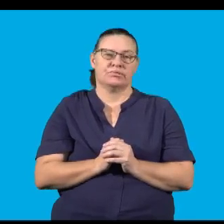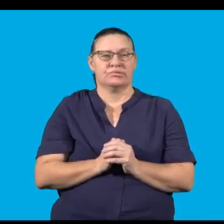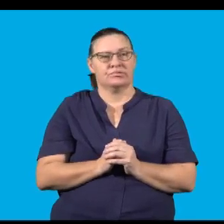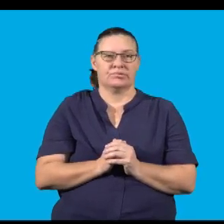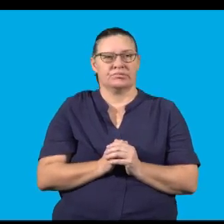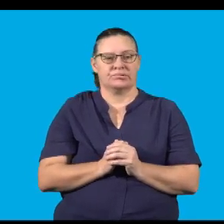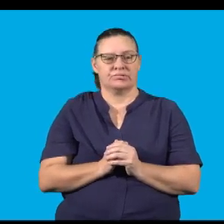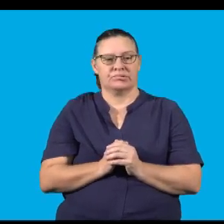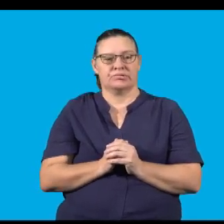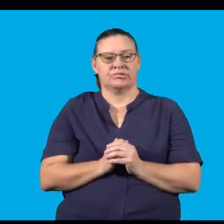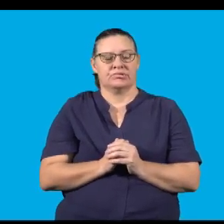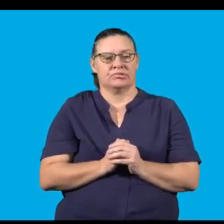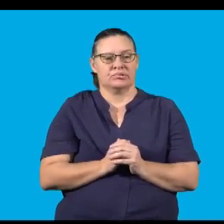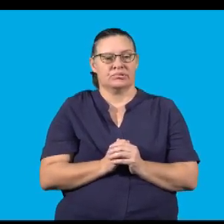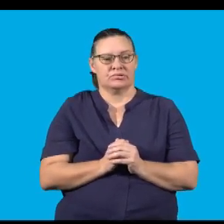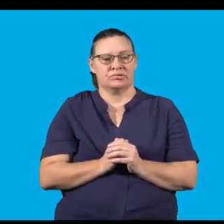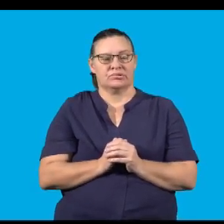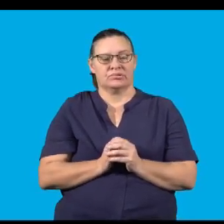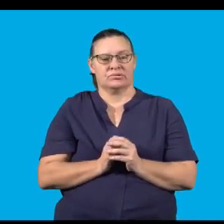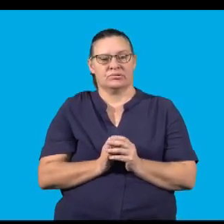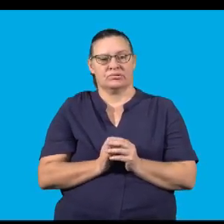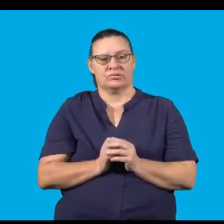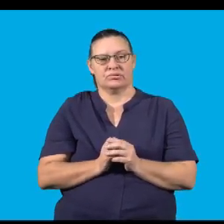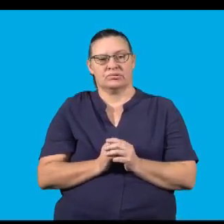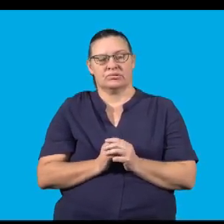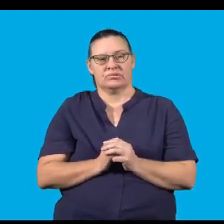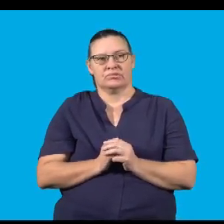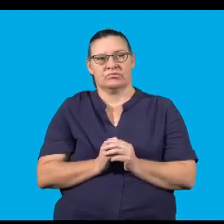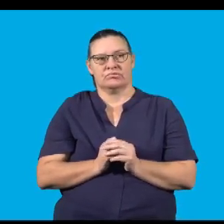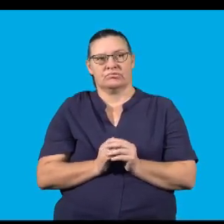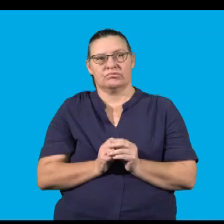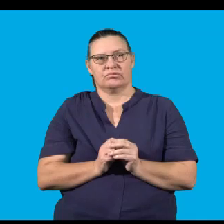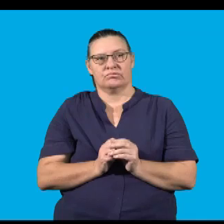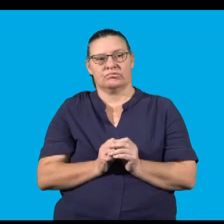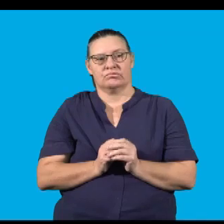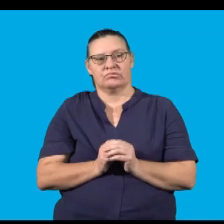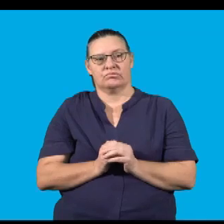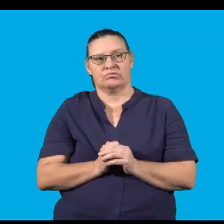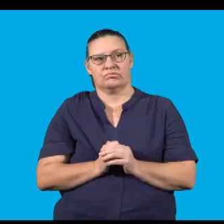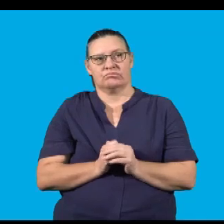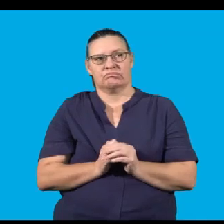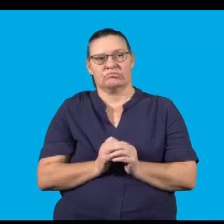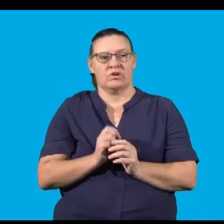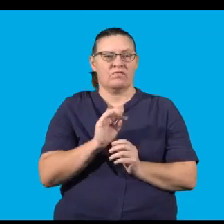be 4. 4 will go in there, give me 20. Let's